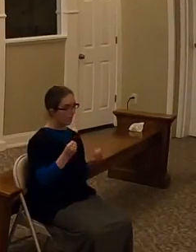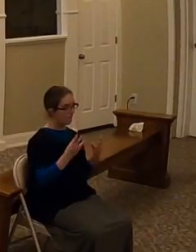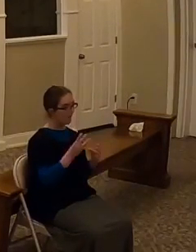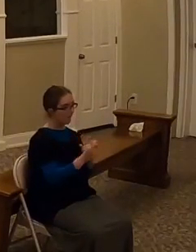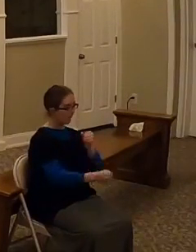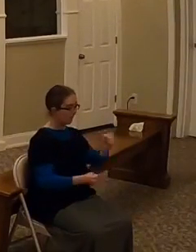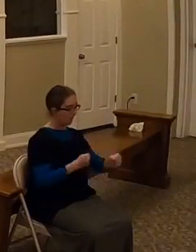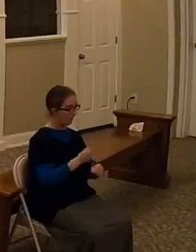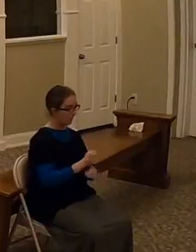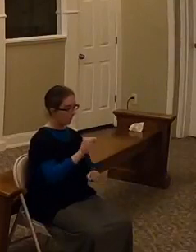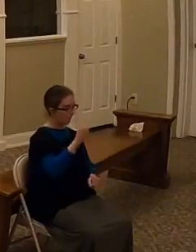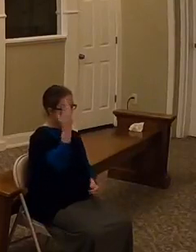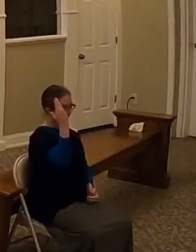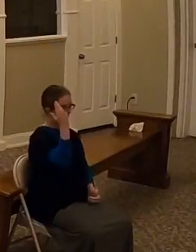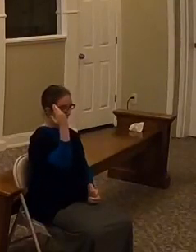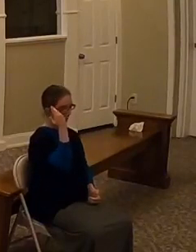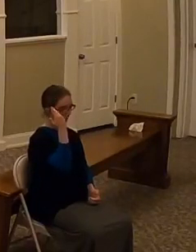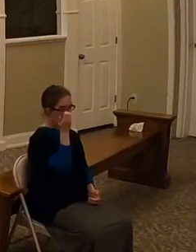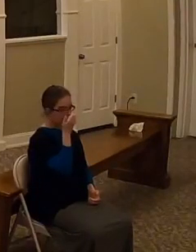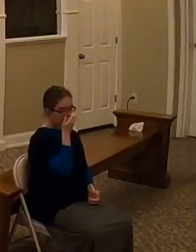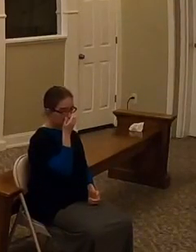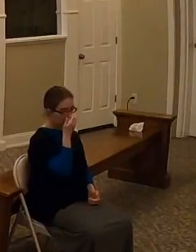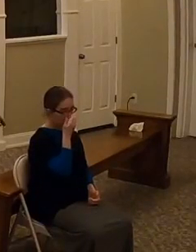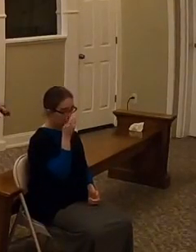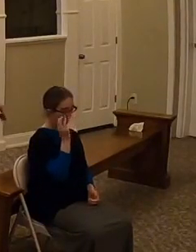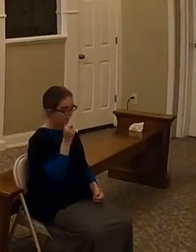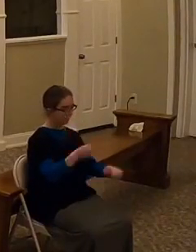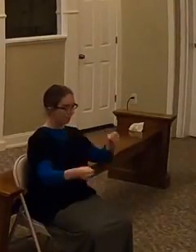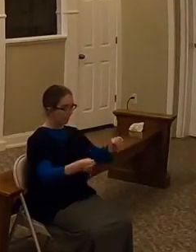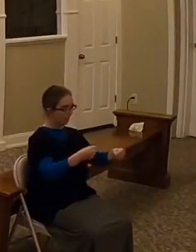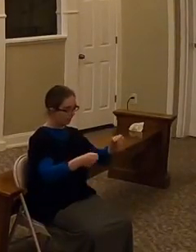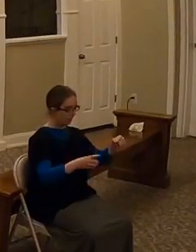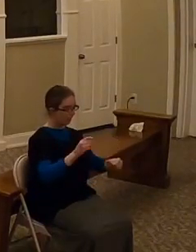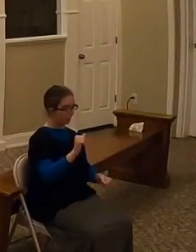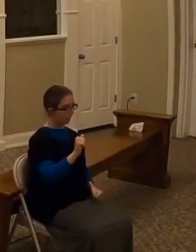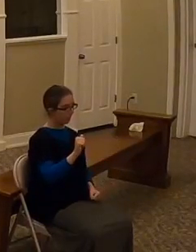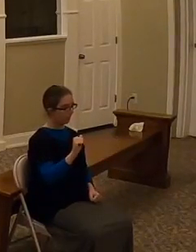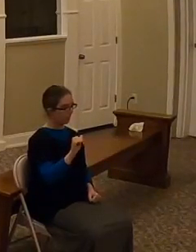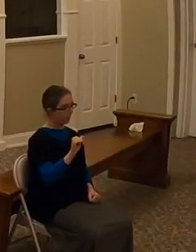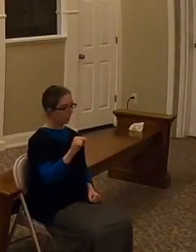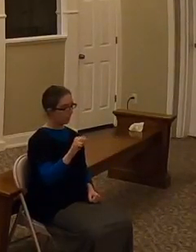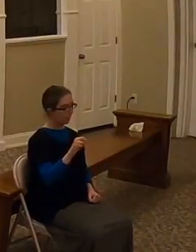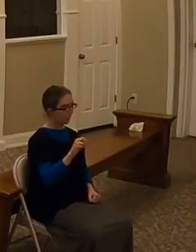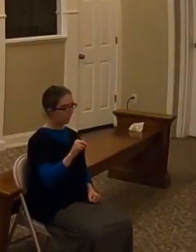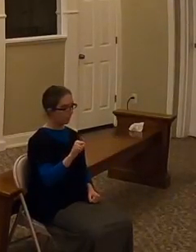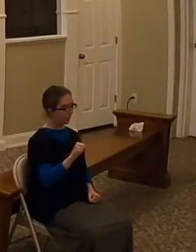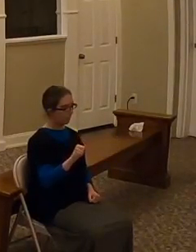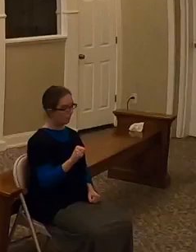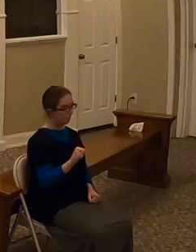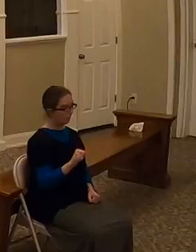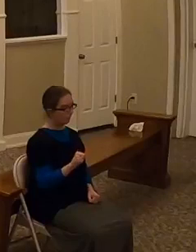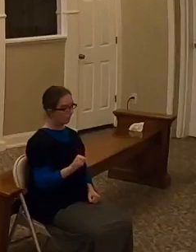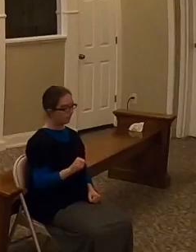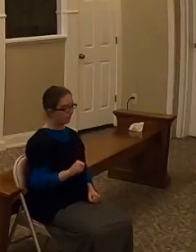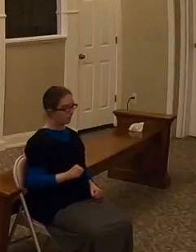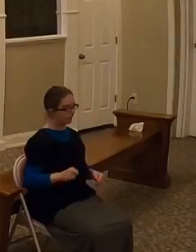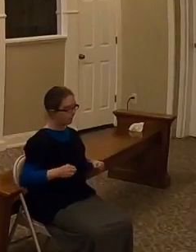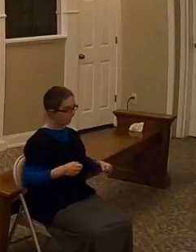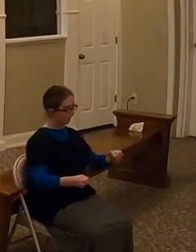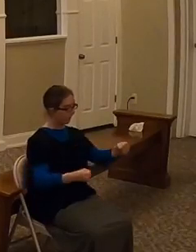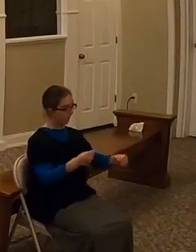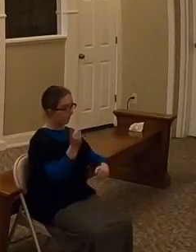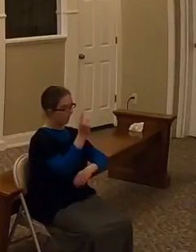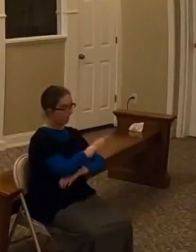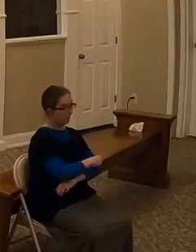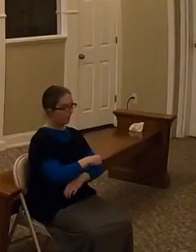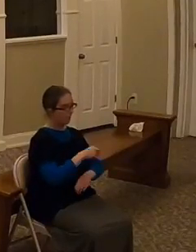ago. And we were driving down Daytona Beach, just on the beach there, on the beachfront. And it was one of them